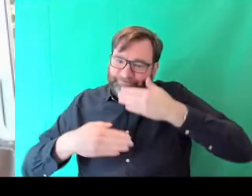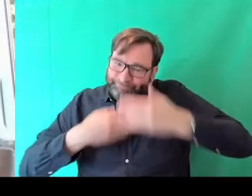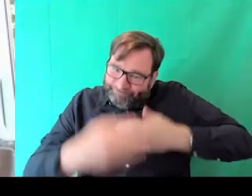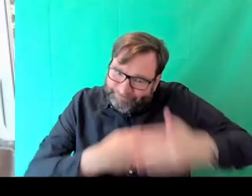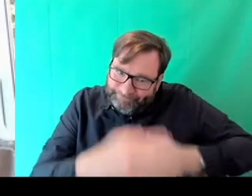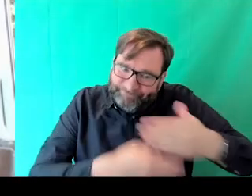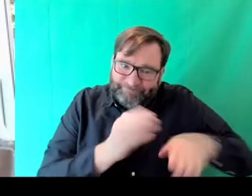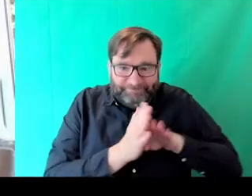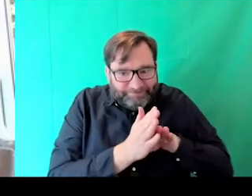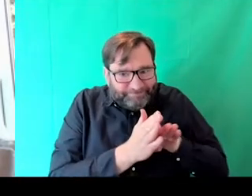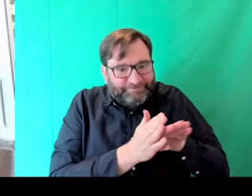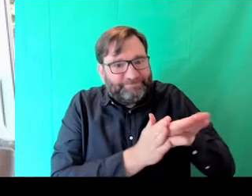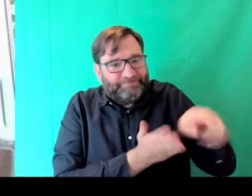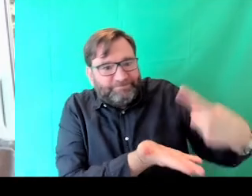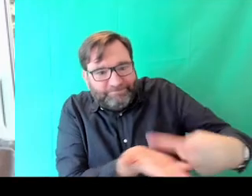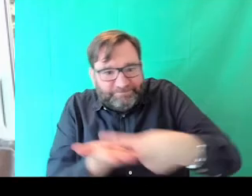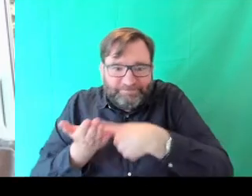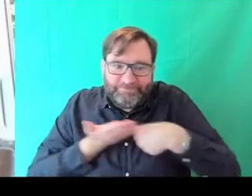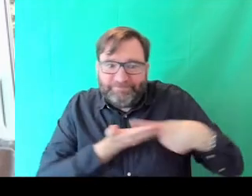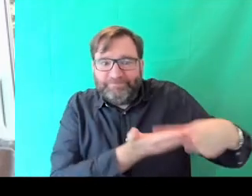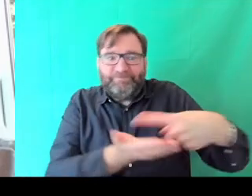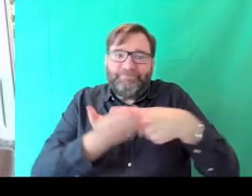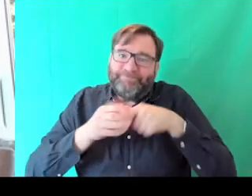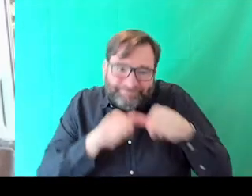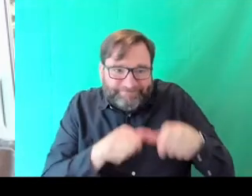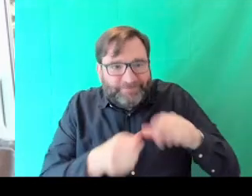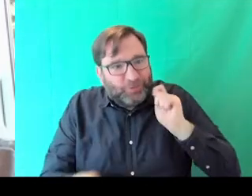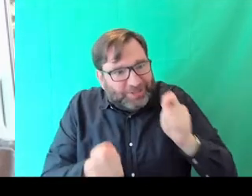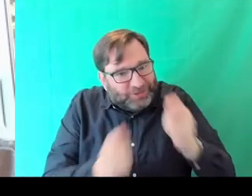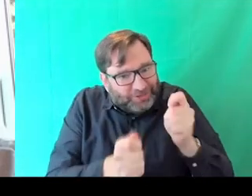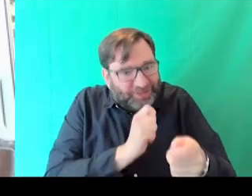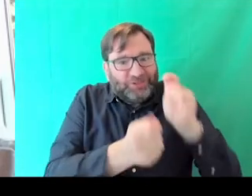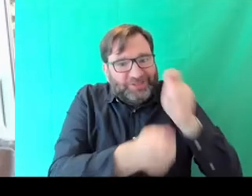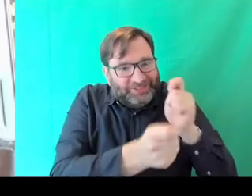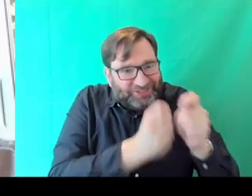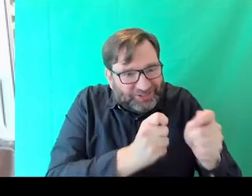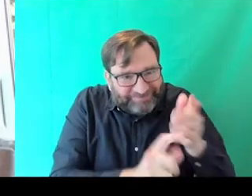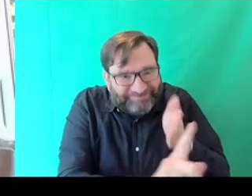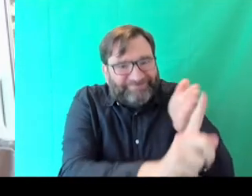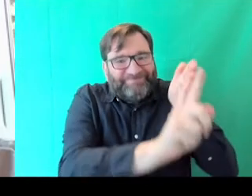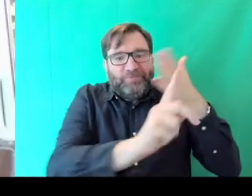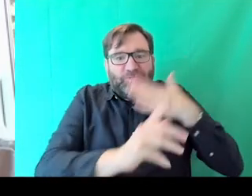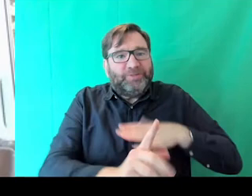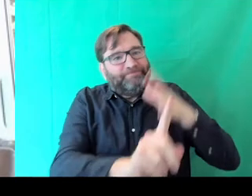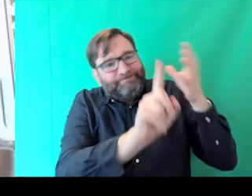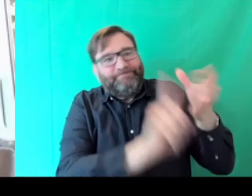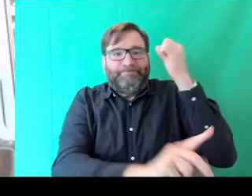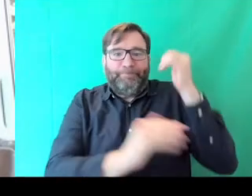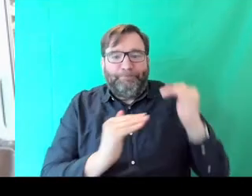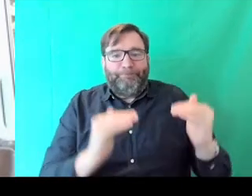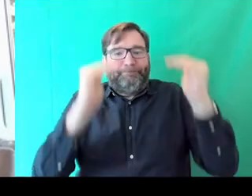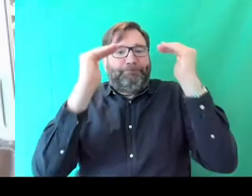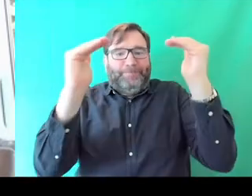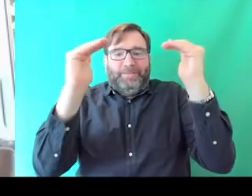only to our colleagues within the workplace, but also to our customers and to society at large, to actually go out there and